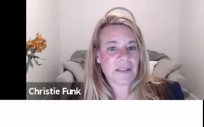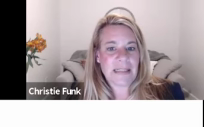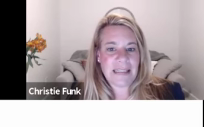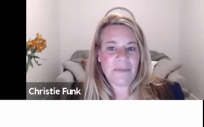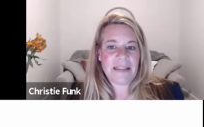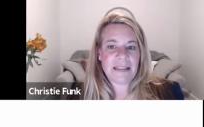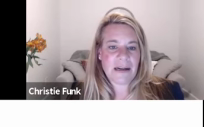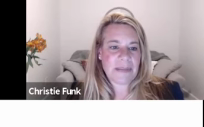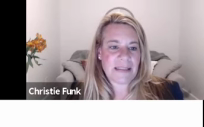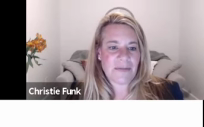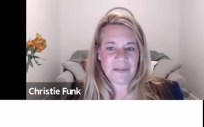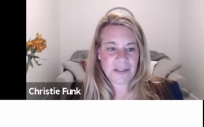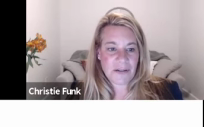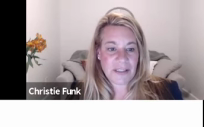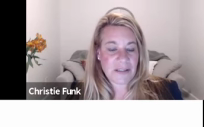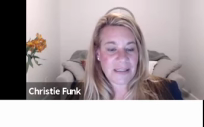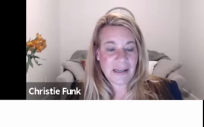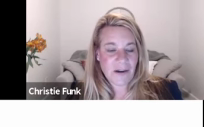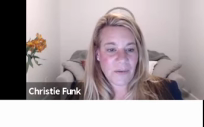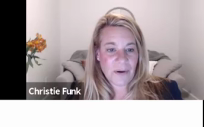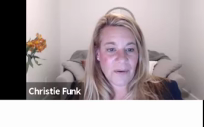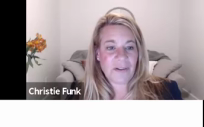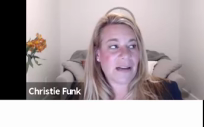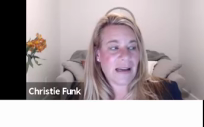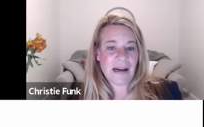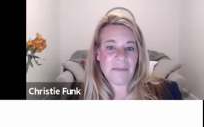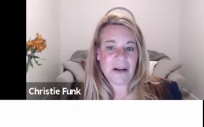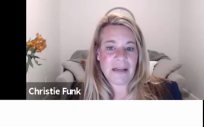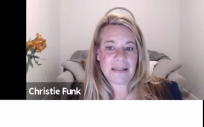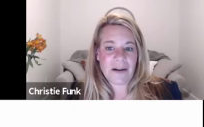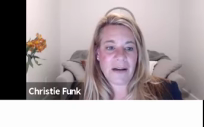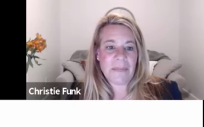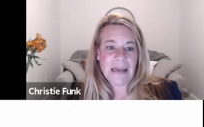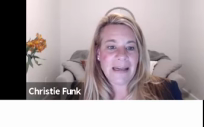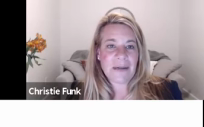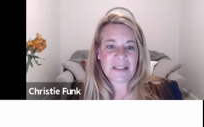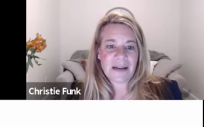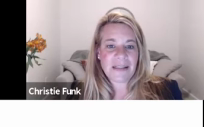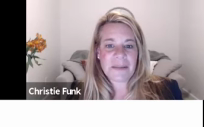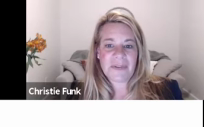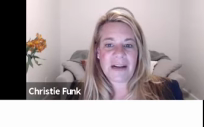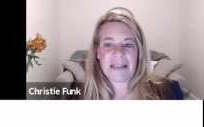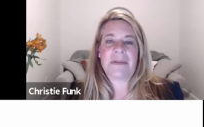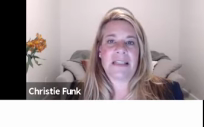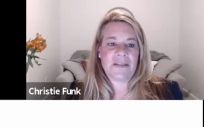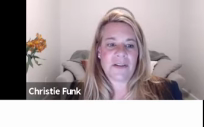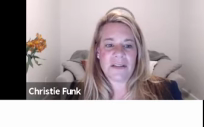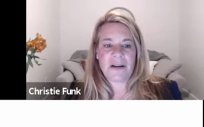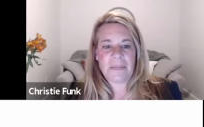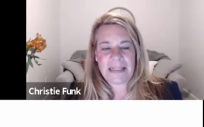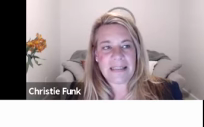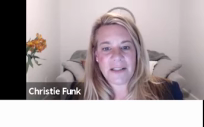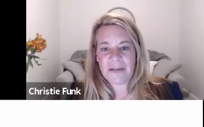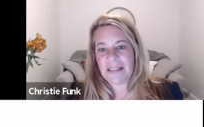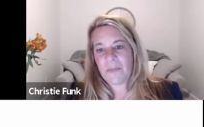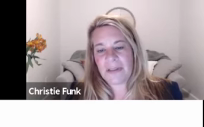to EarthXYZ, Britt set up and served as COO for an AI marketing startup, and was sought out to provide expertise for a